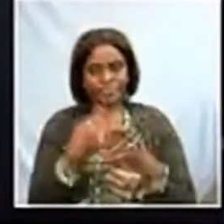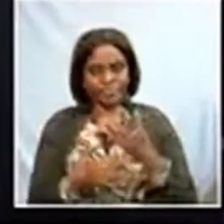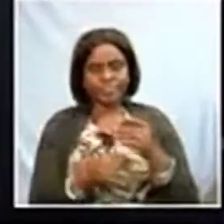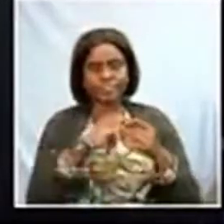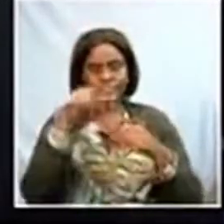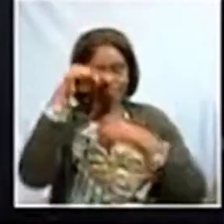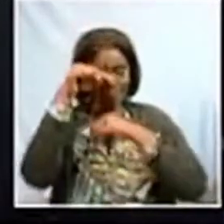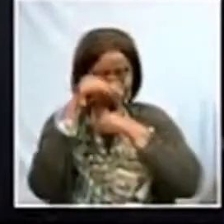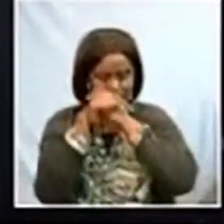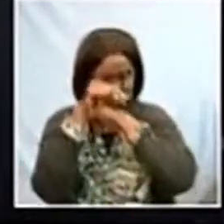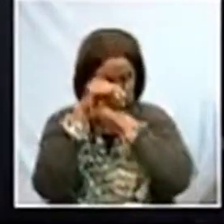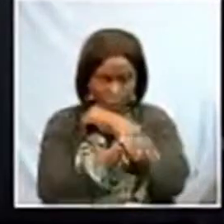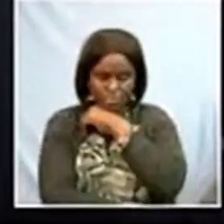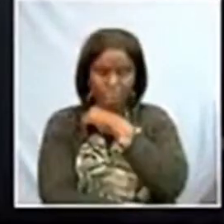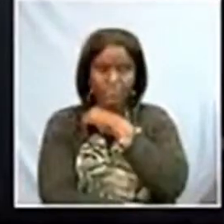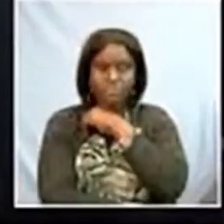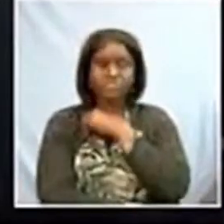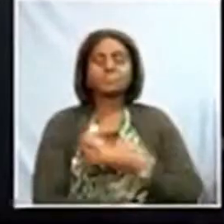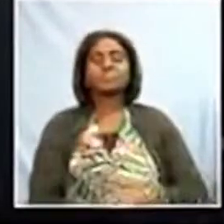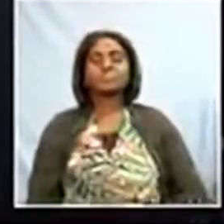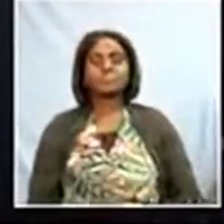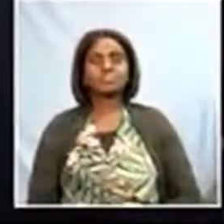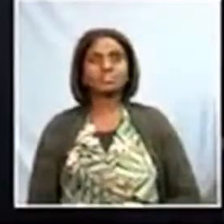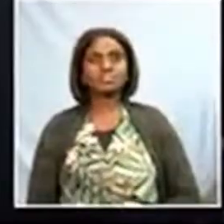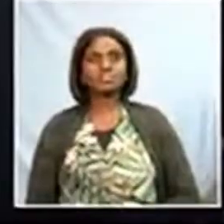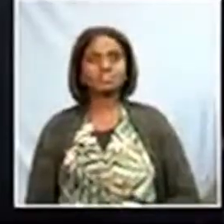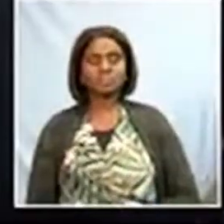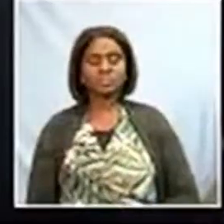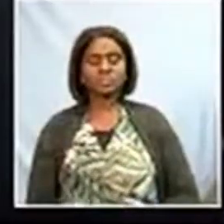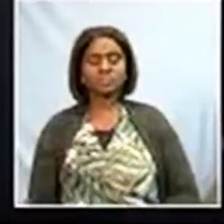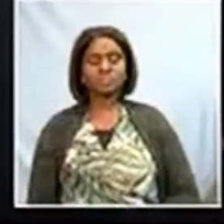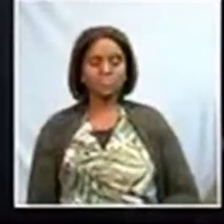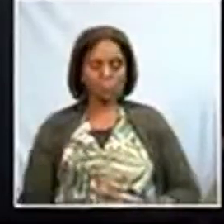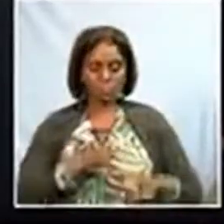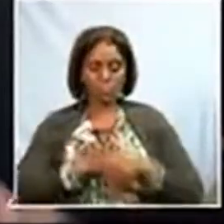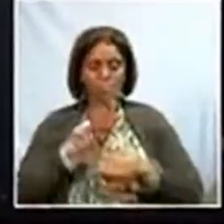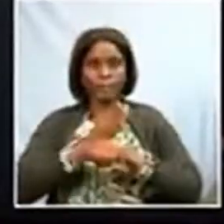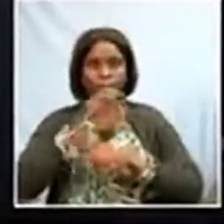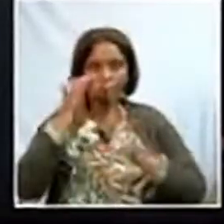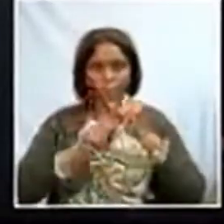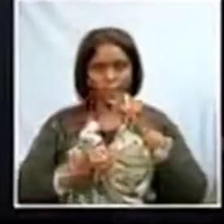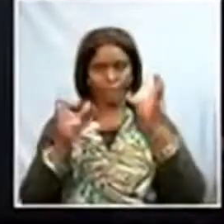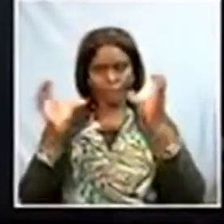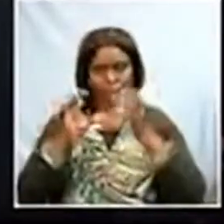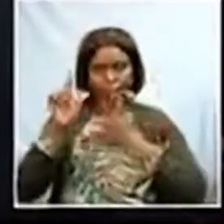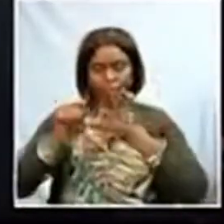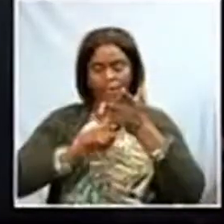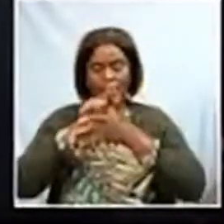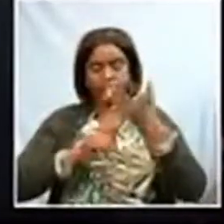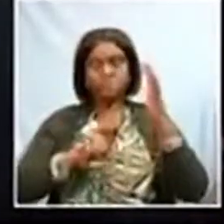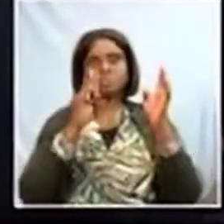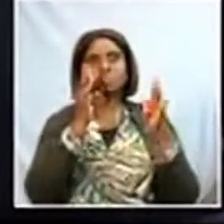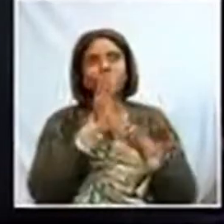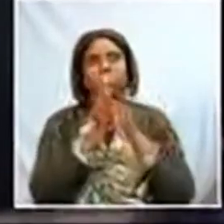below the standard. Then council terminated the